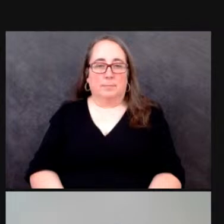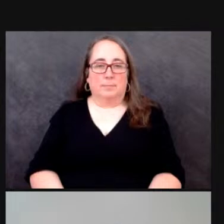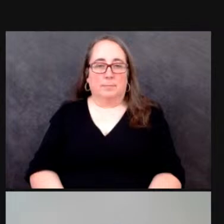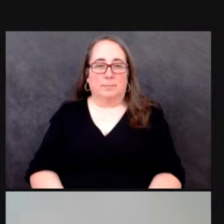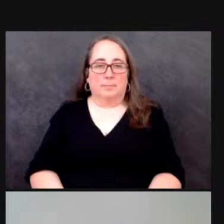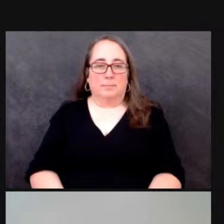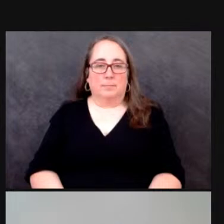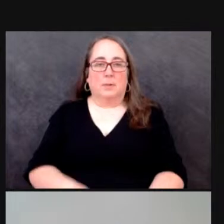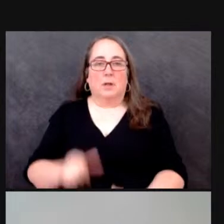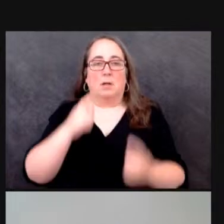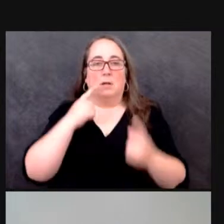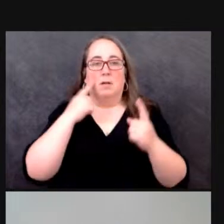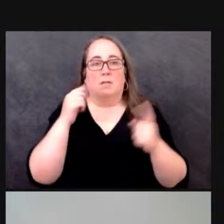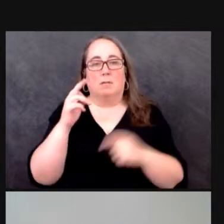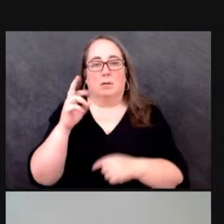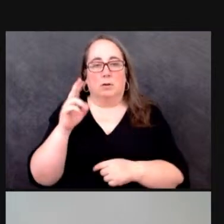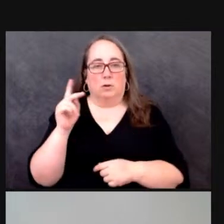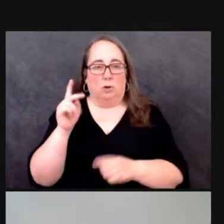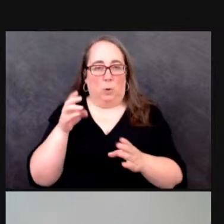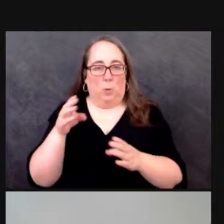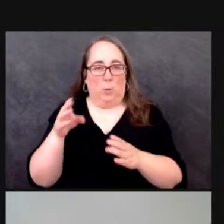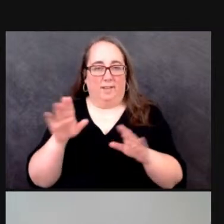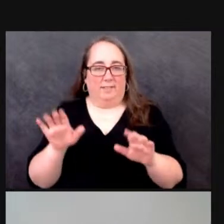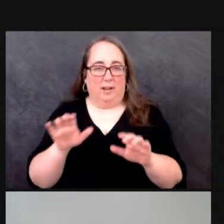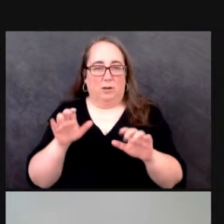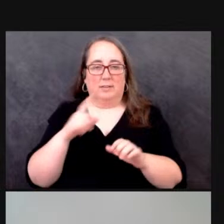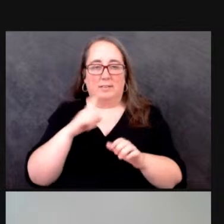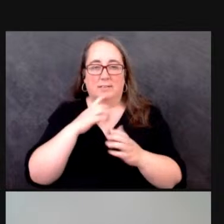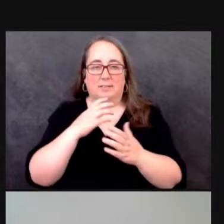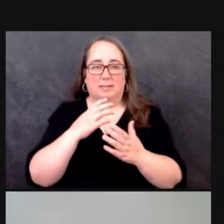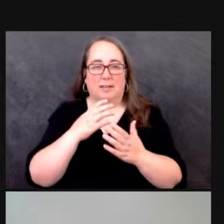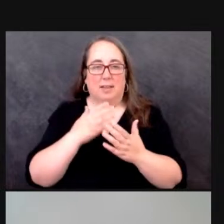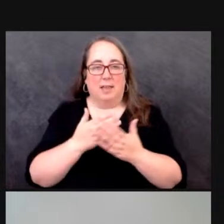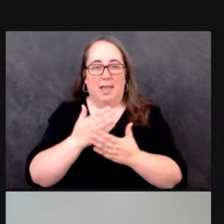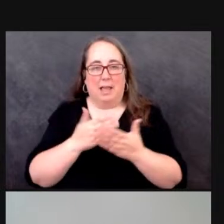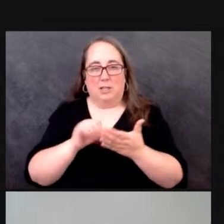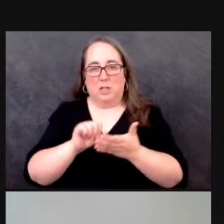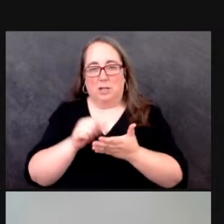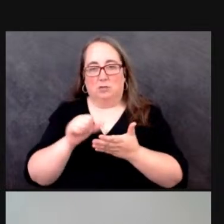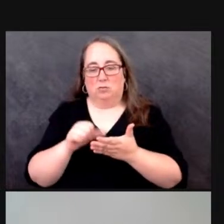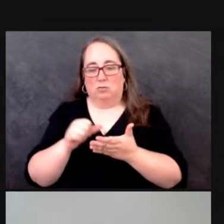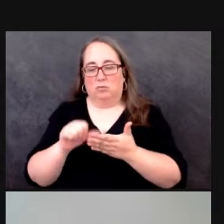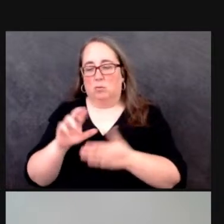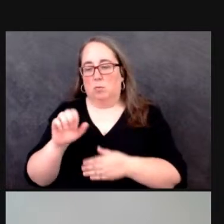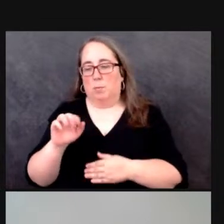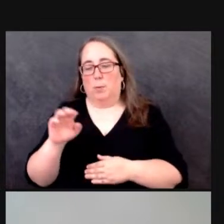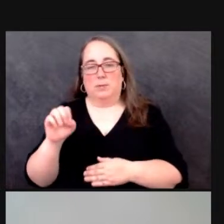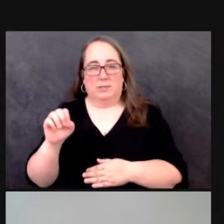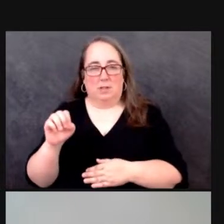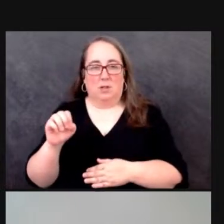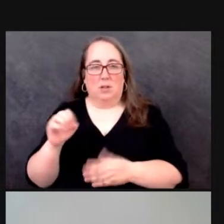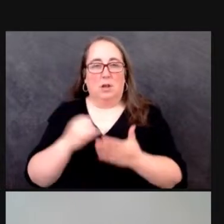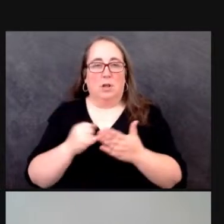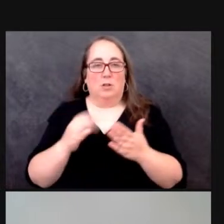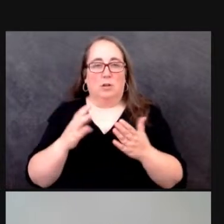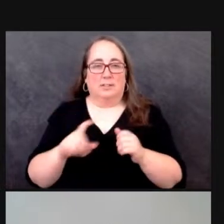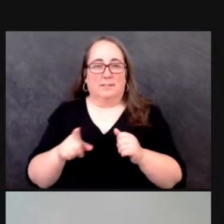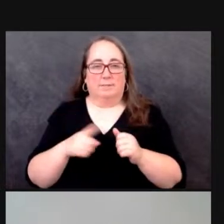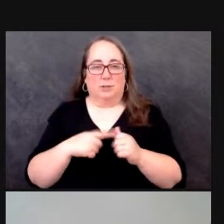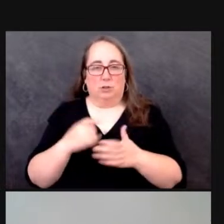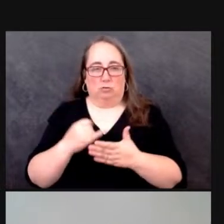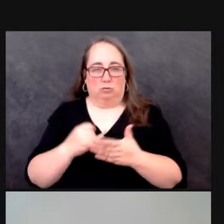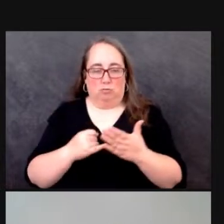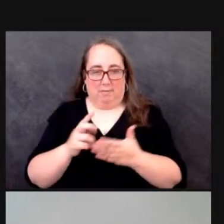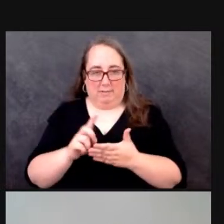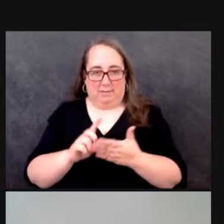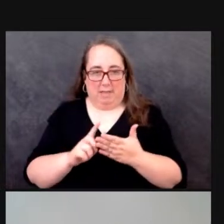Another famous Kirk way of decorating is hand-chased repoussé. The artist silversmith first draws the